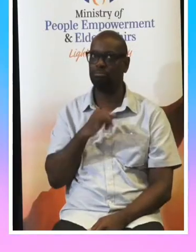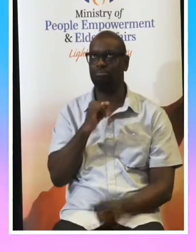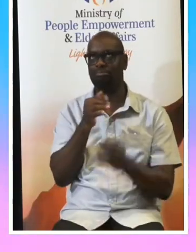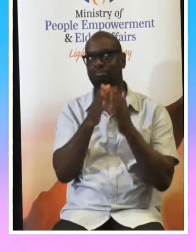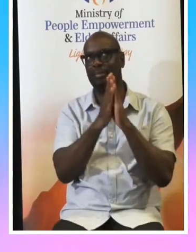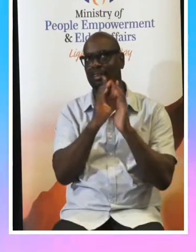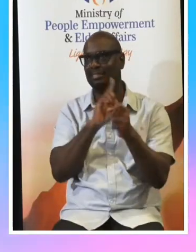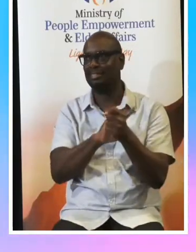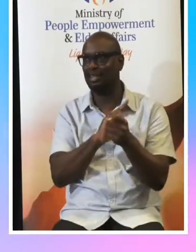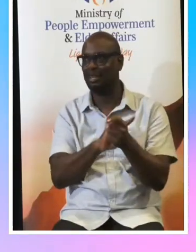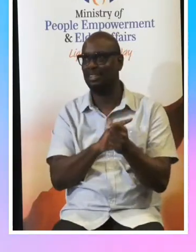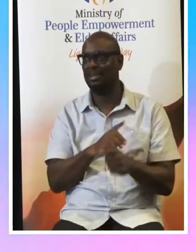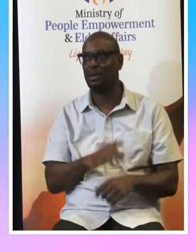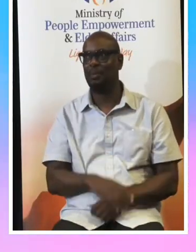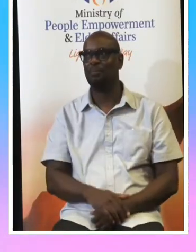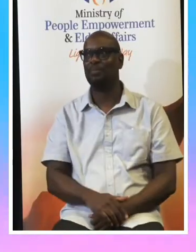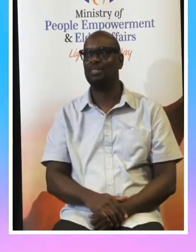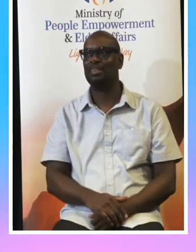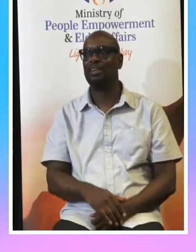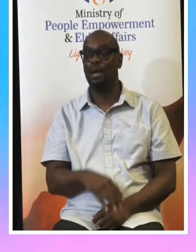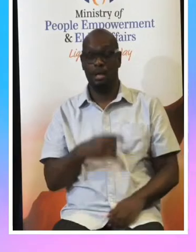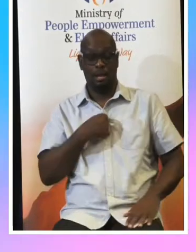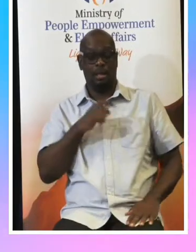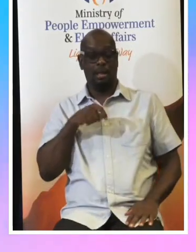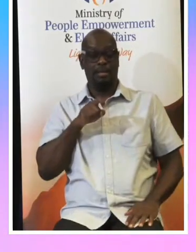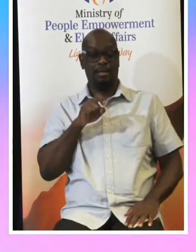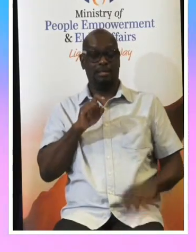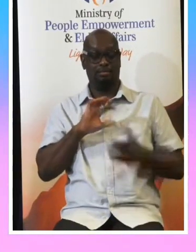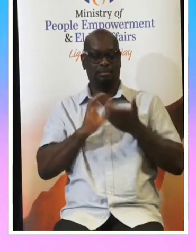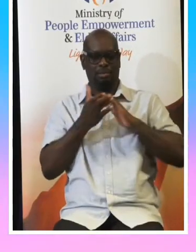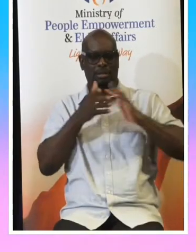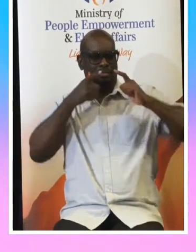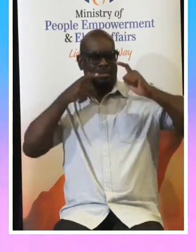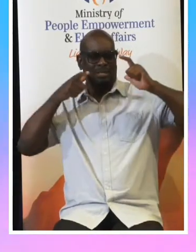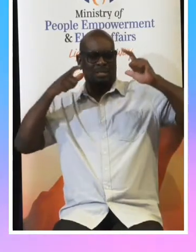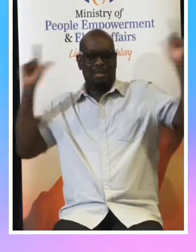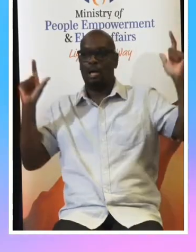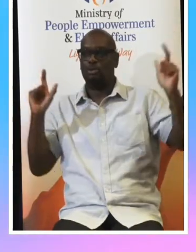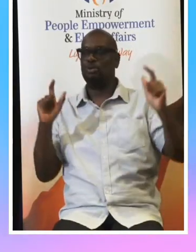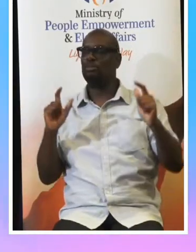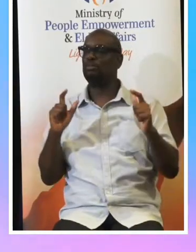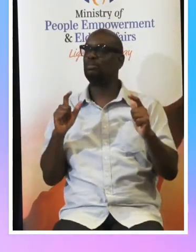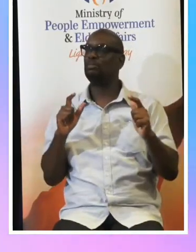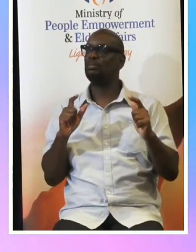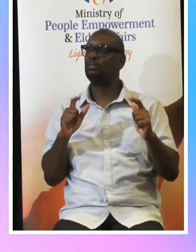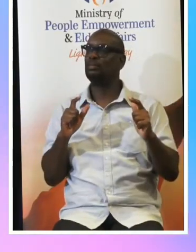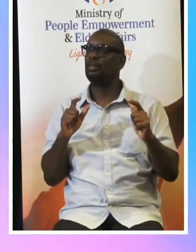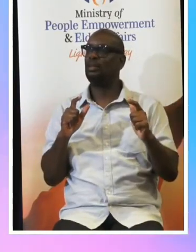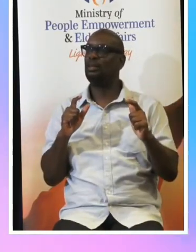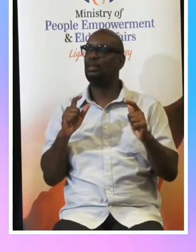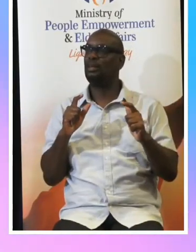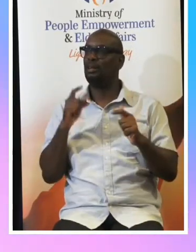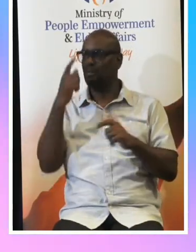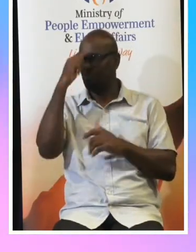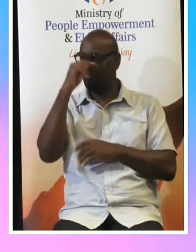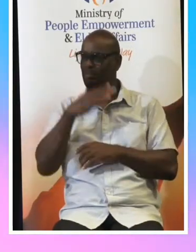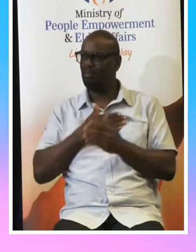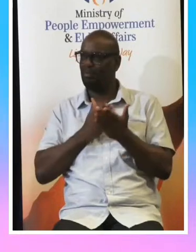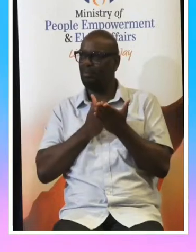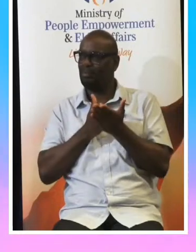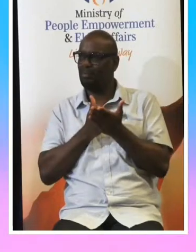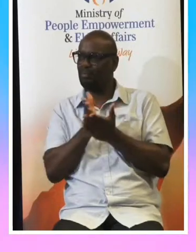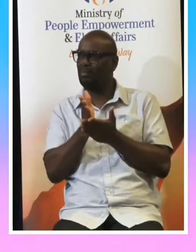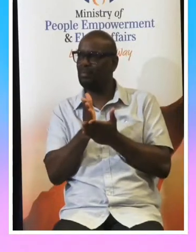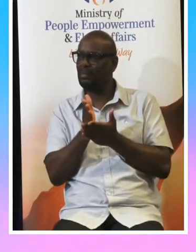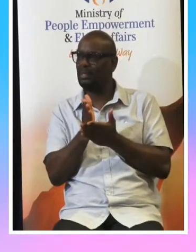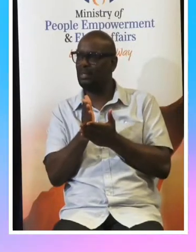To be loud when the ends justify the means, like the April afternoon she blocked a New York City hospital waiting area